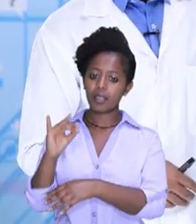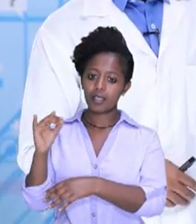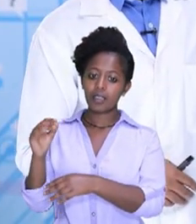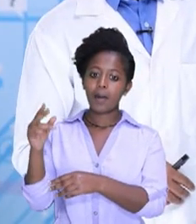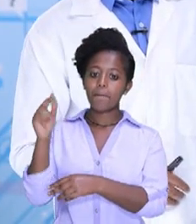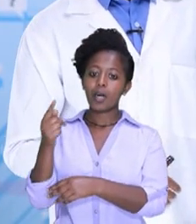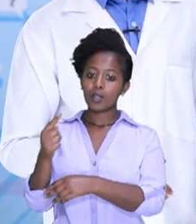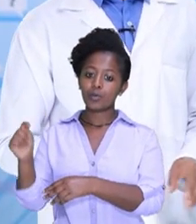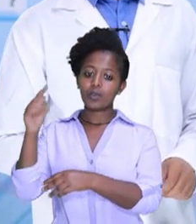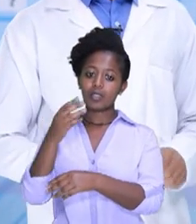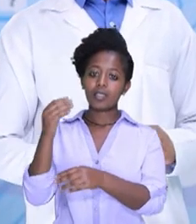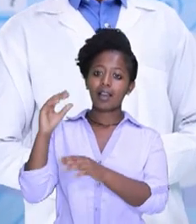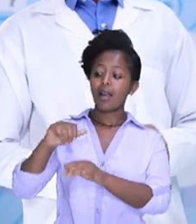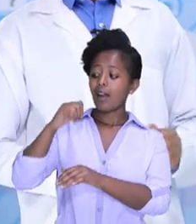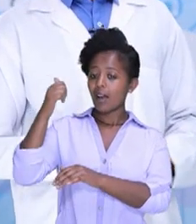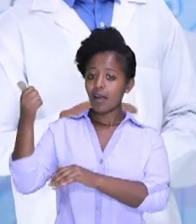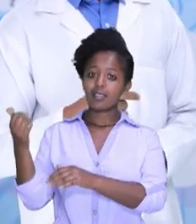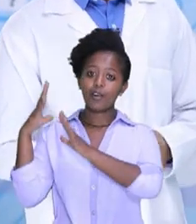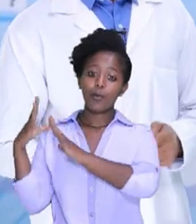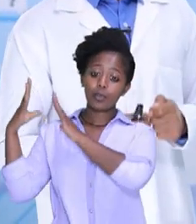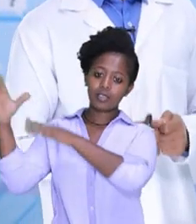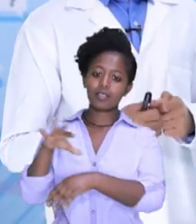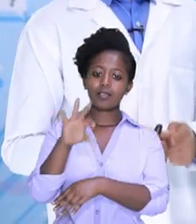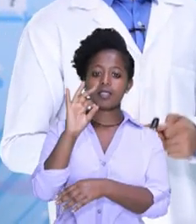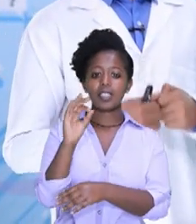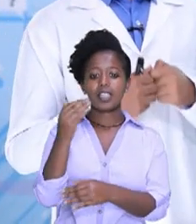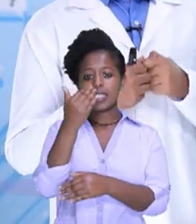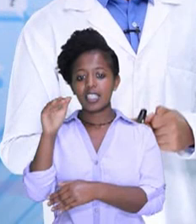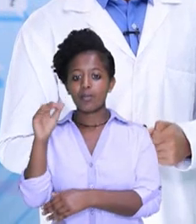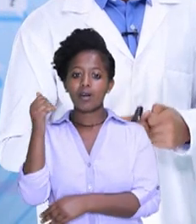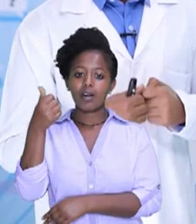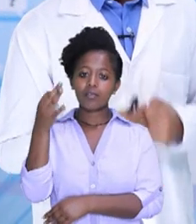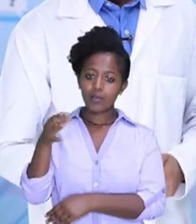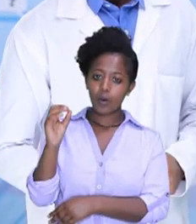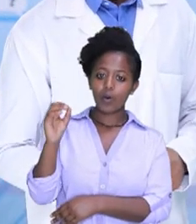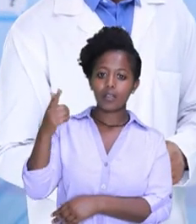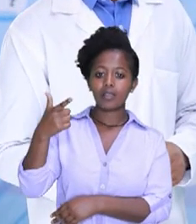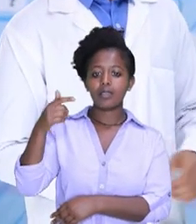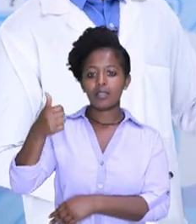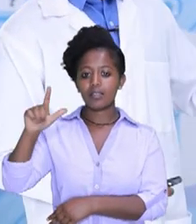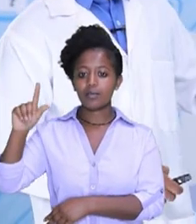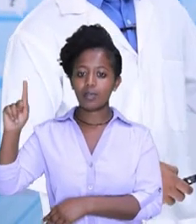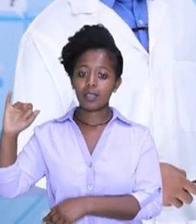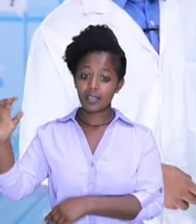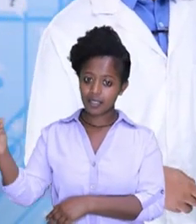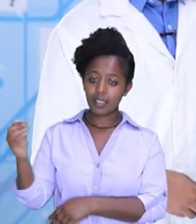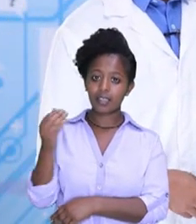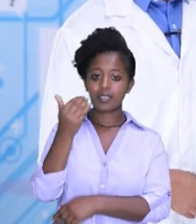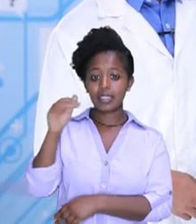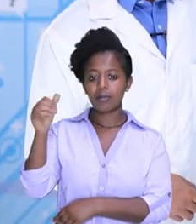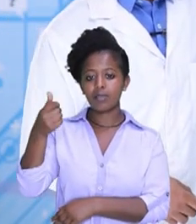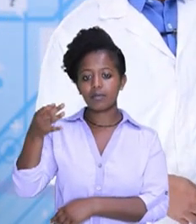on Batu and other mountains, you can find the sub-Afro-Alpine and Alpine vegetations. On the